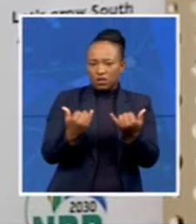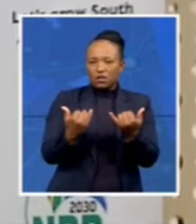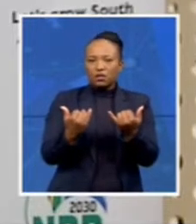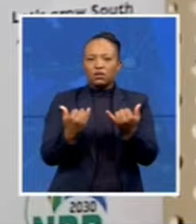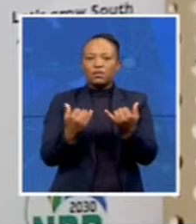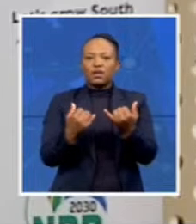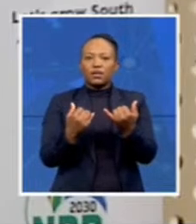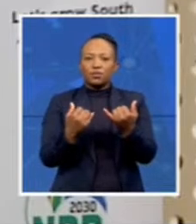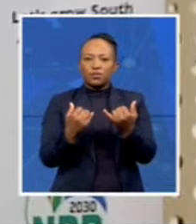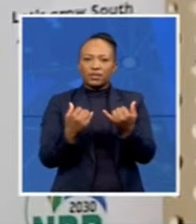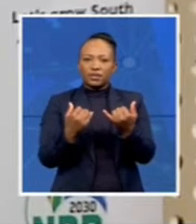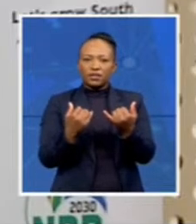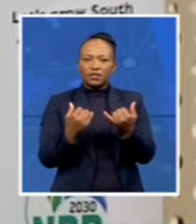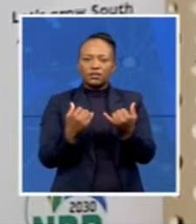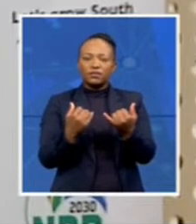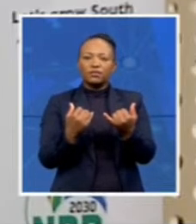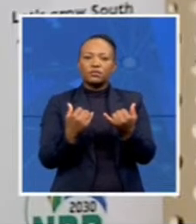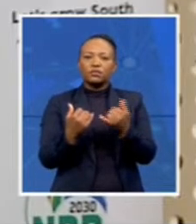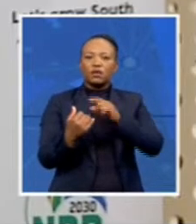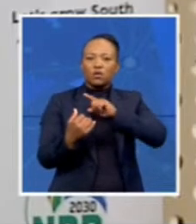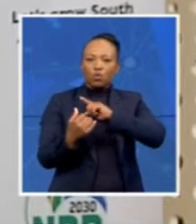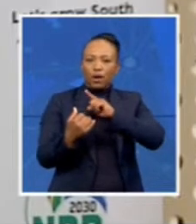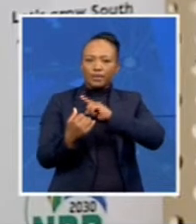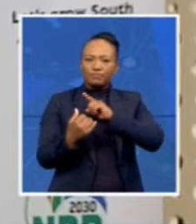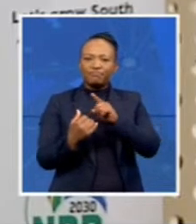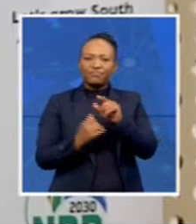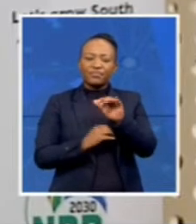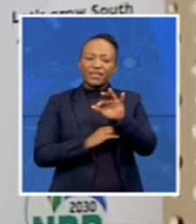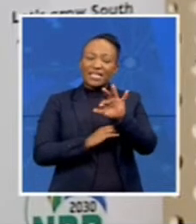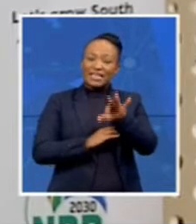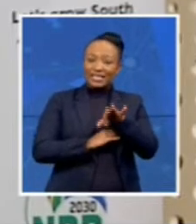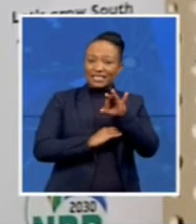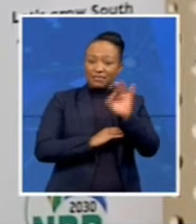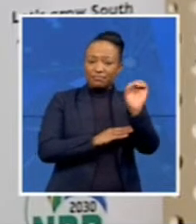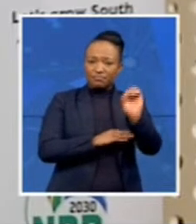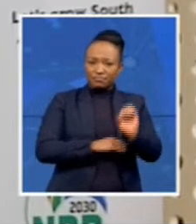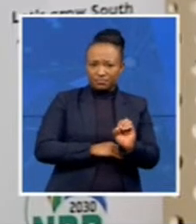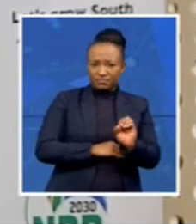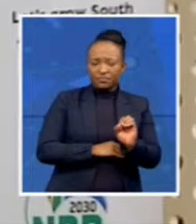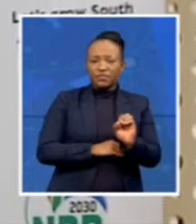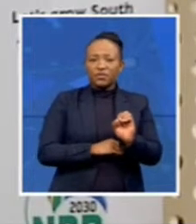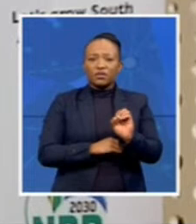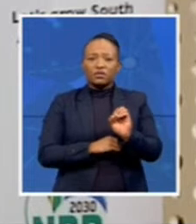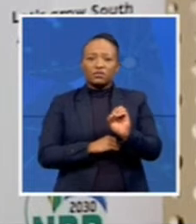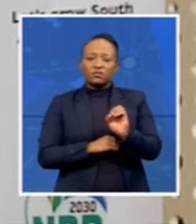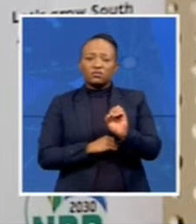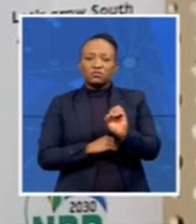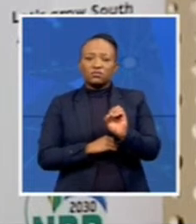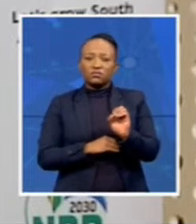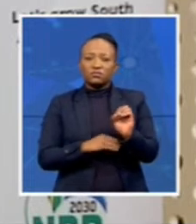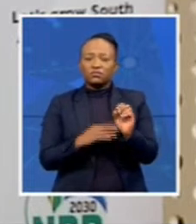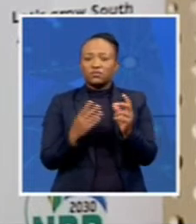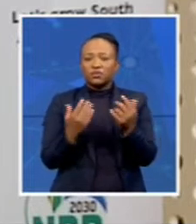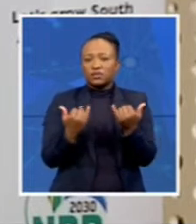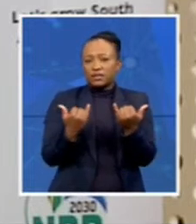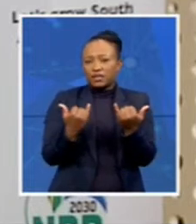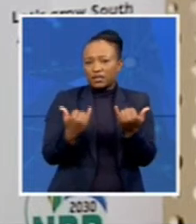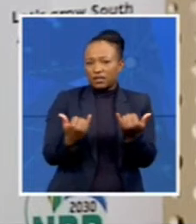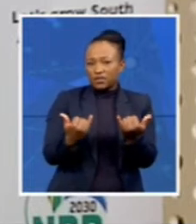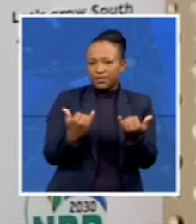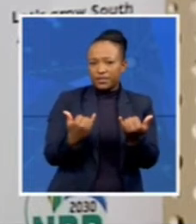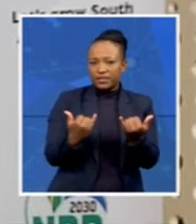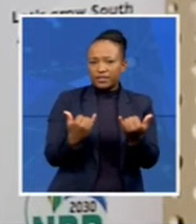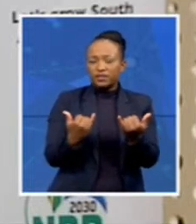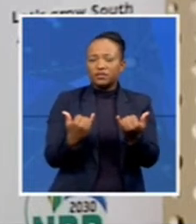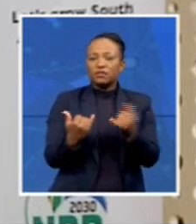up to 13% of the national water supply, in addition to providing up to